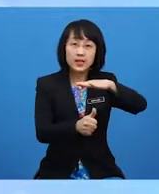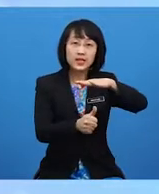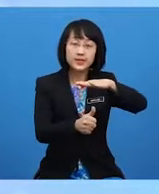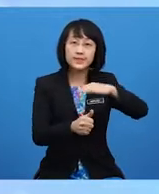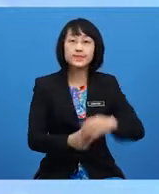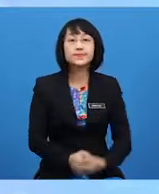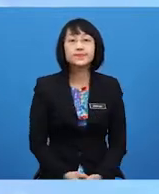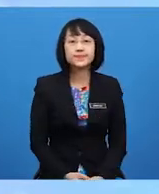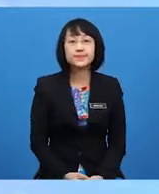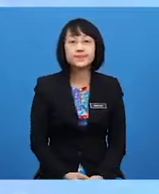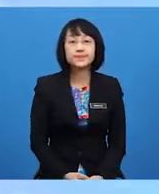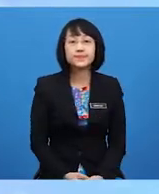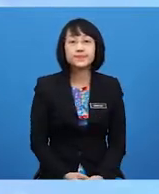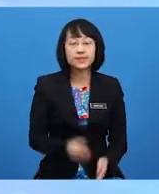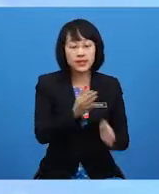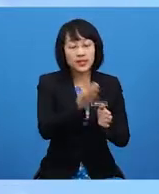next to,